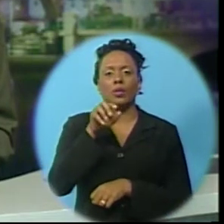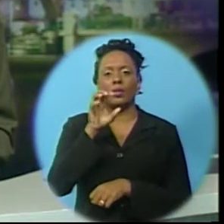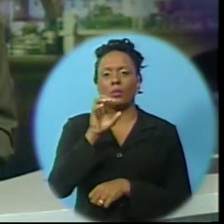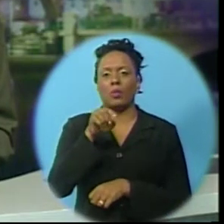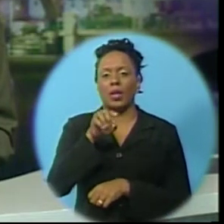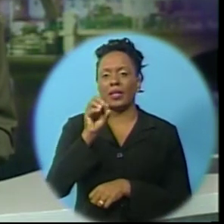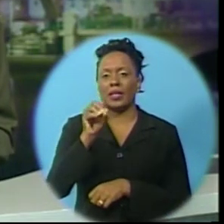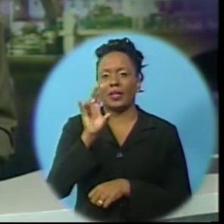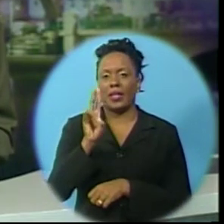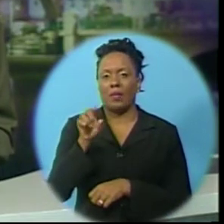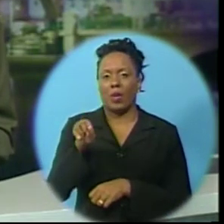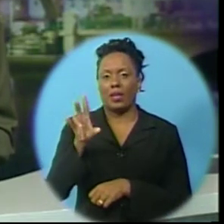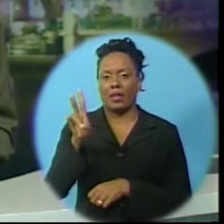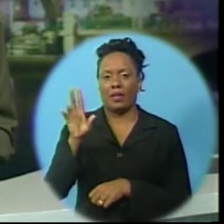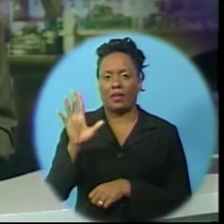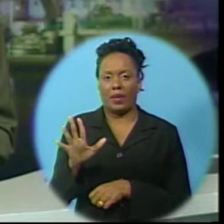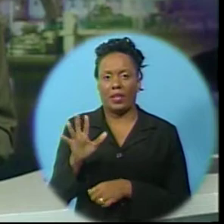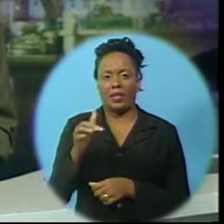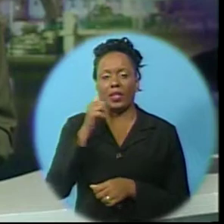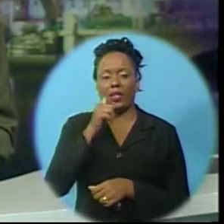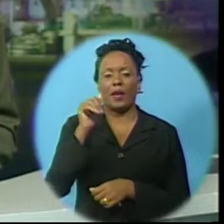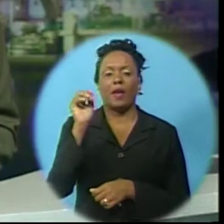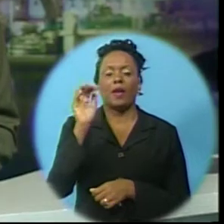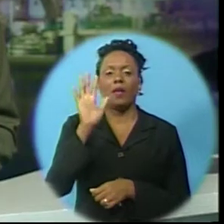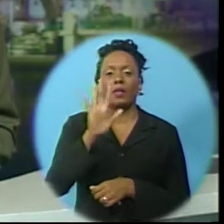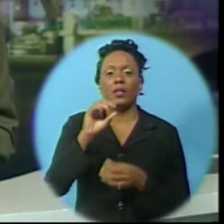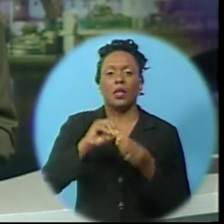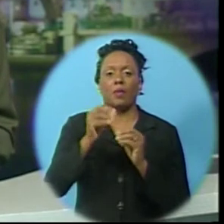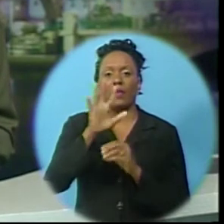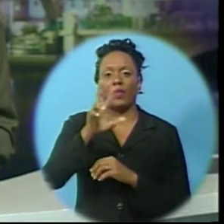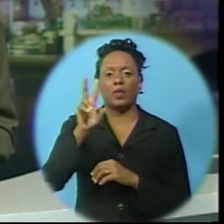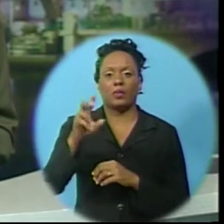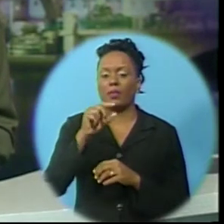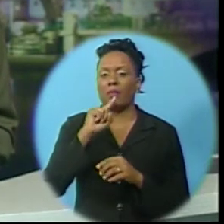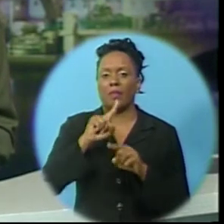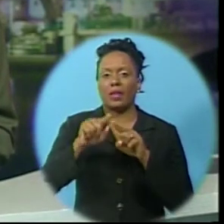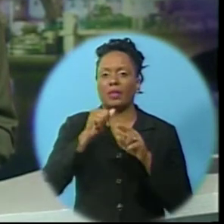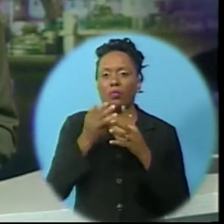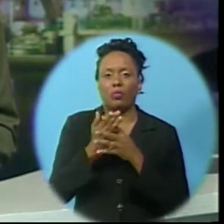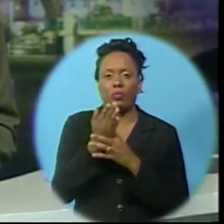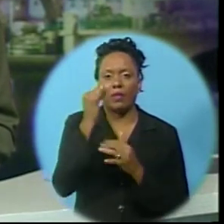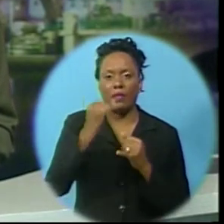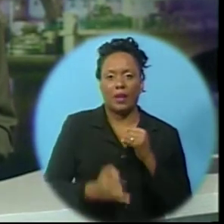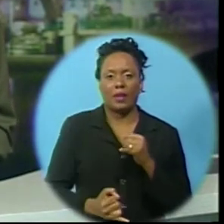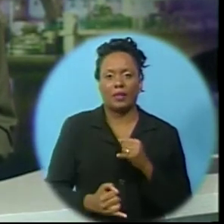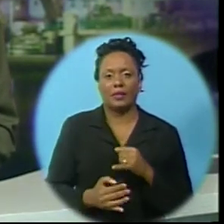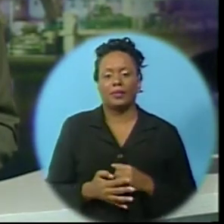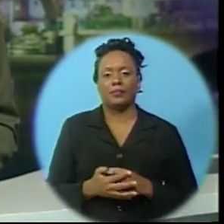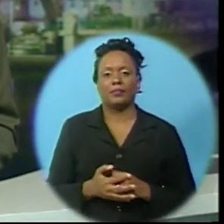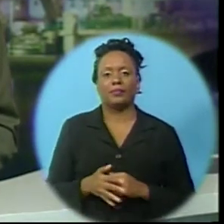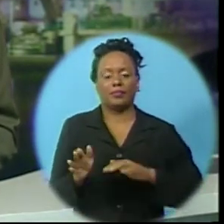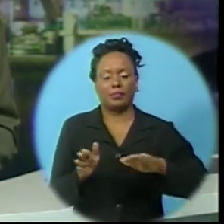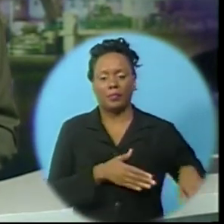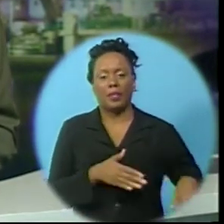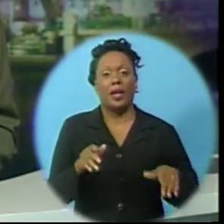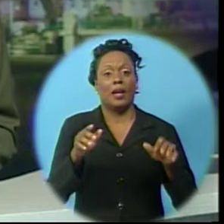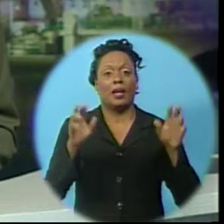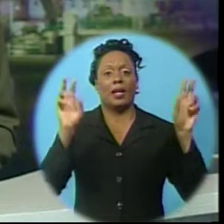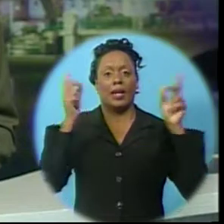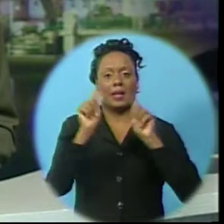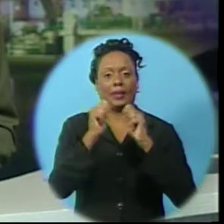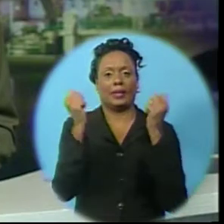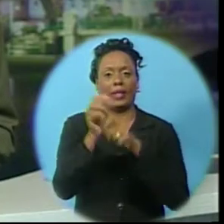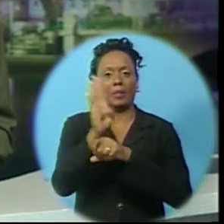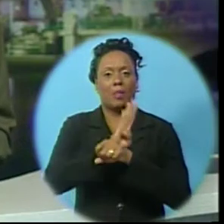her 52nd overall and therefore didn't advance her into the final. Team Barbados returned from the